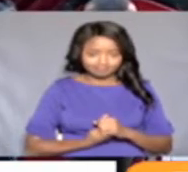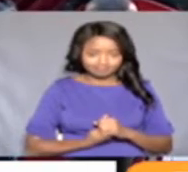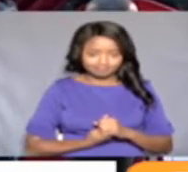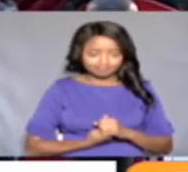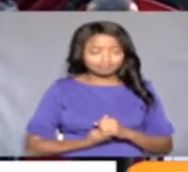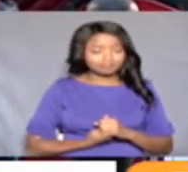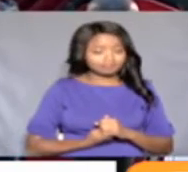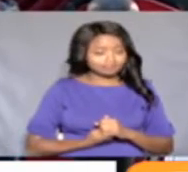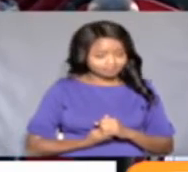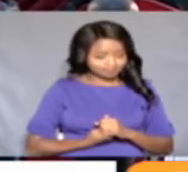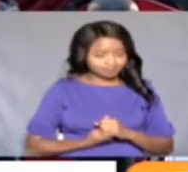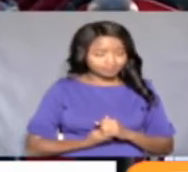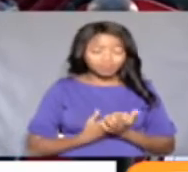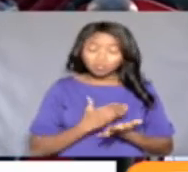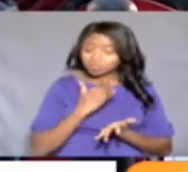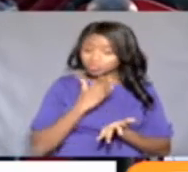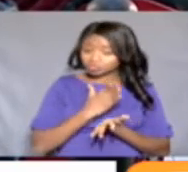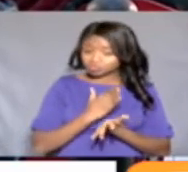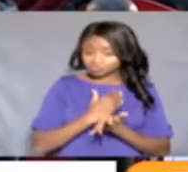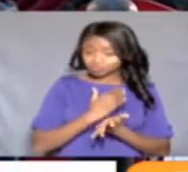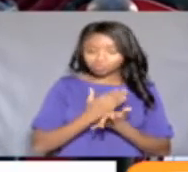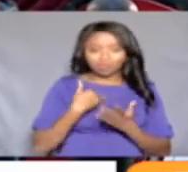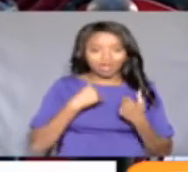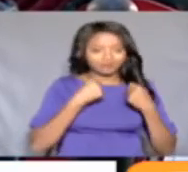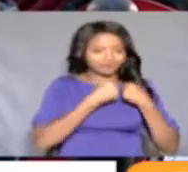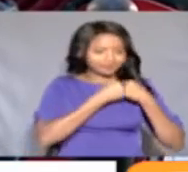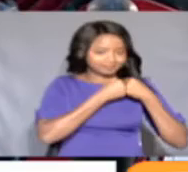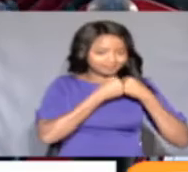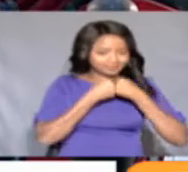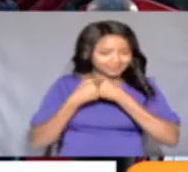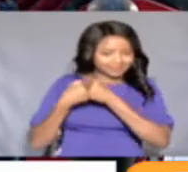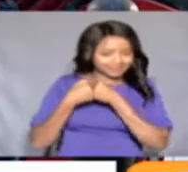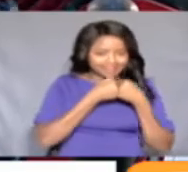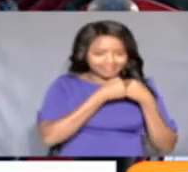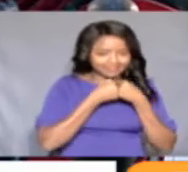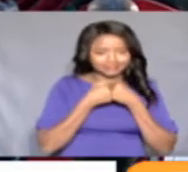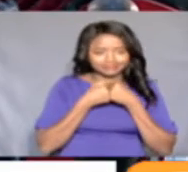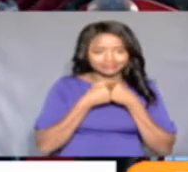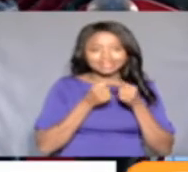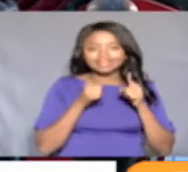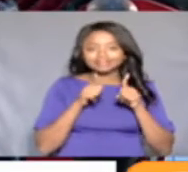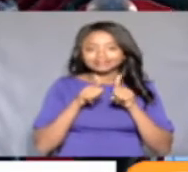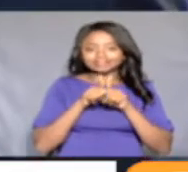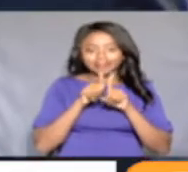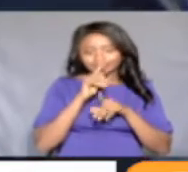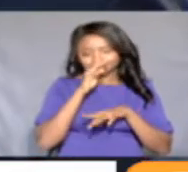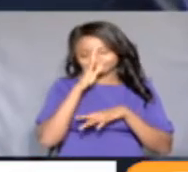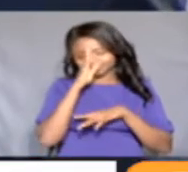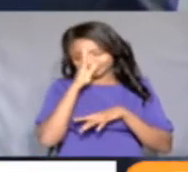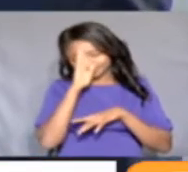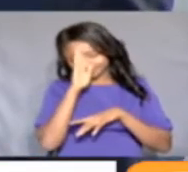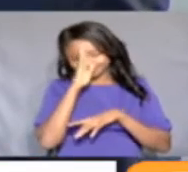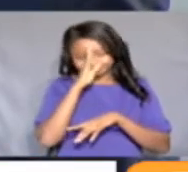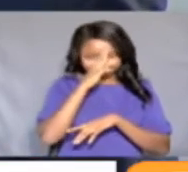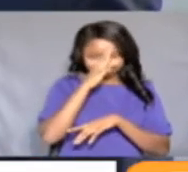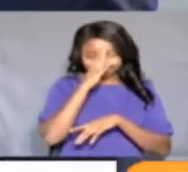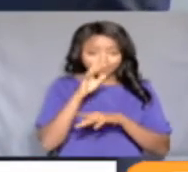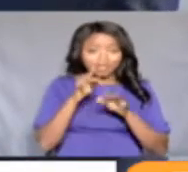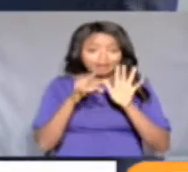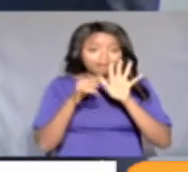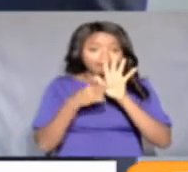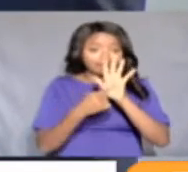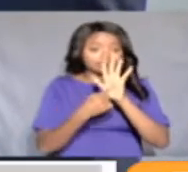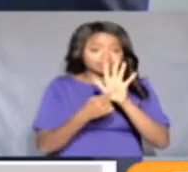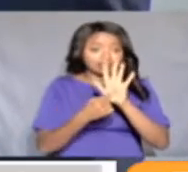There's a challenge here and a dilemma in that this country, like you said, when I went to India